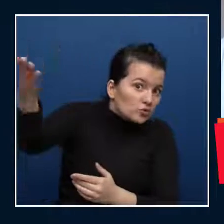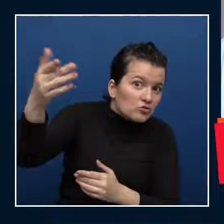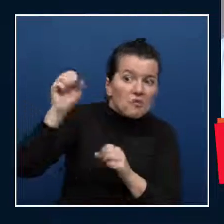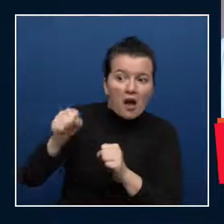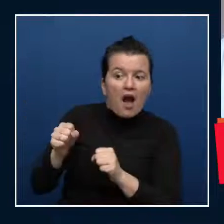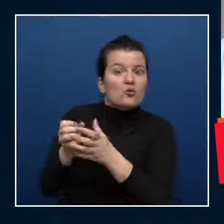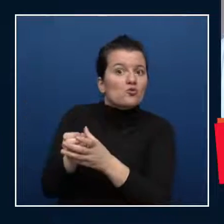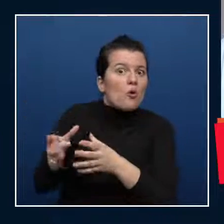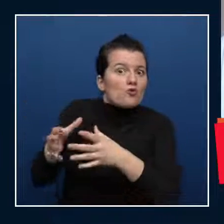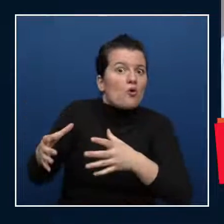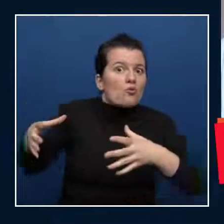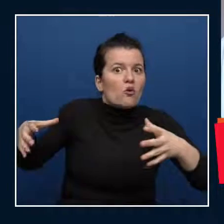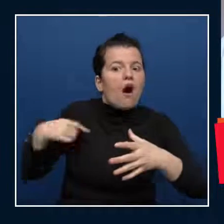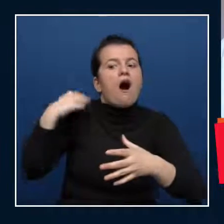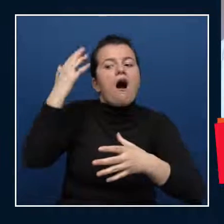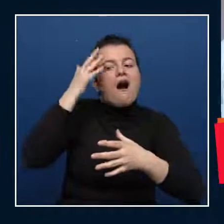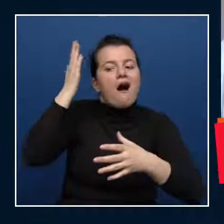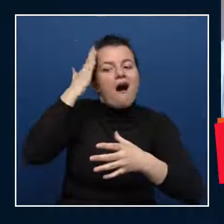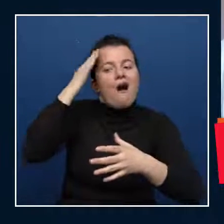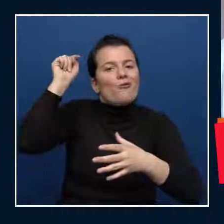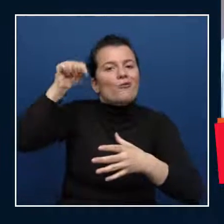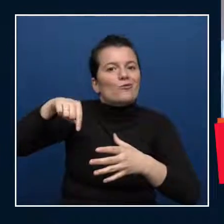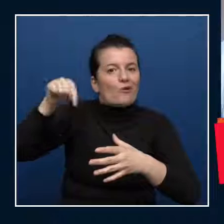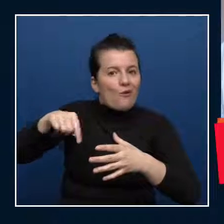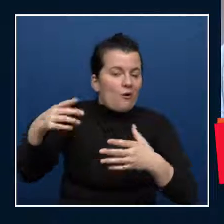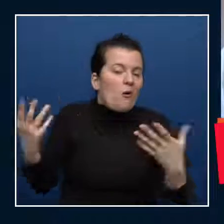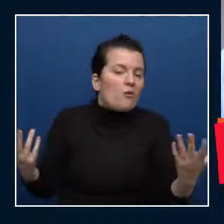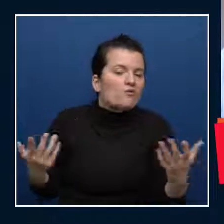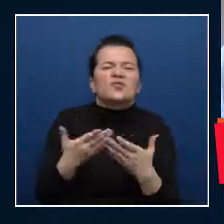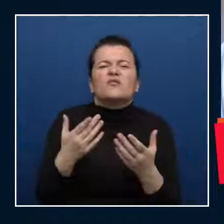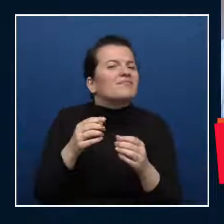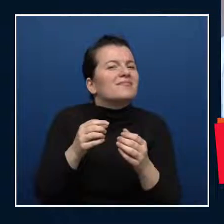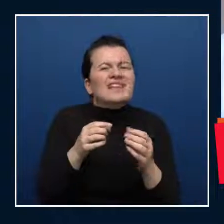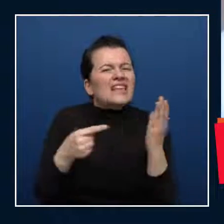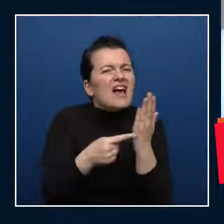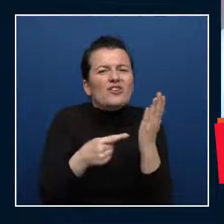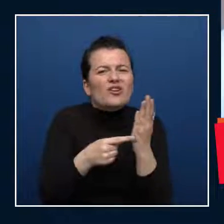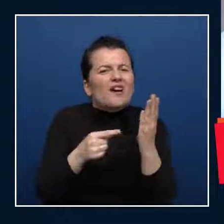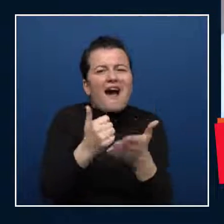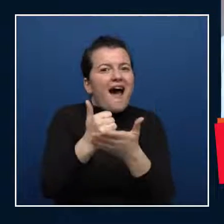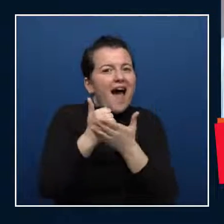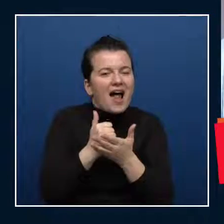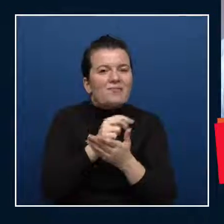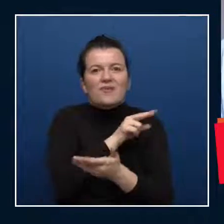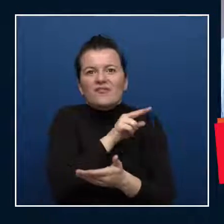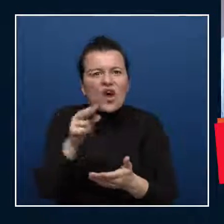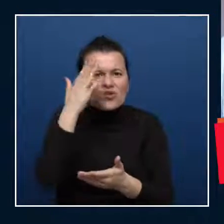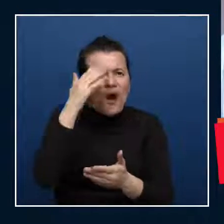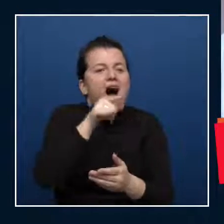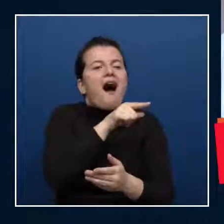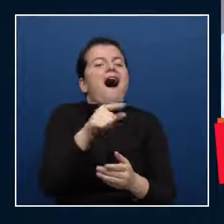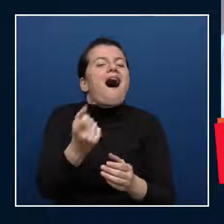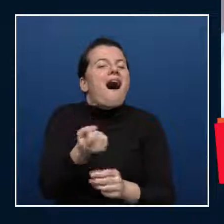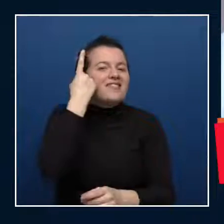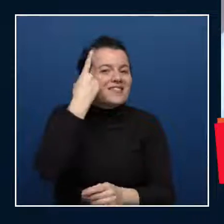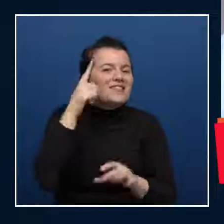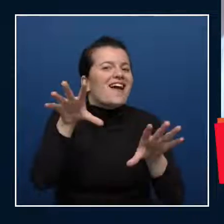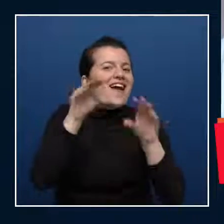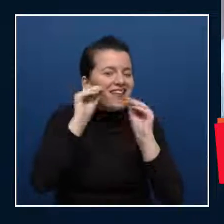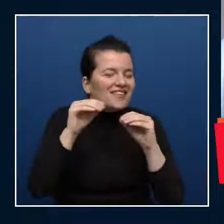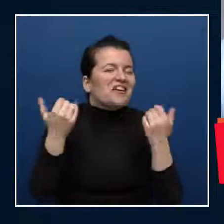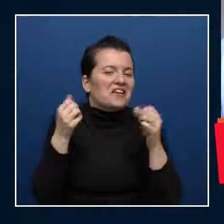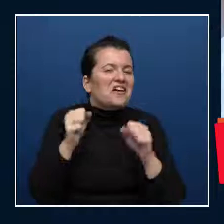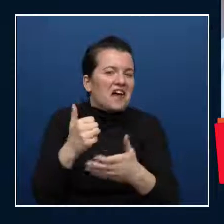There's lots of information that you can pull out from this technology if you know where to look and know what to implement. Yeah, it's